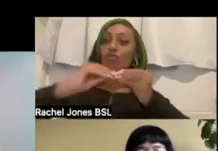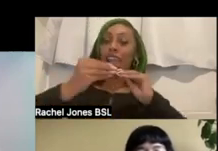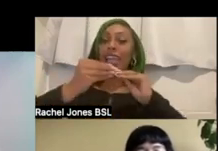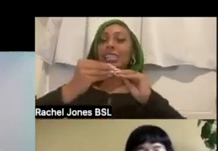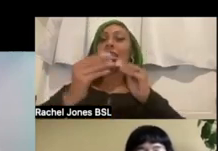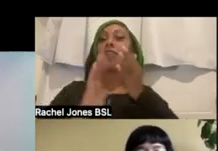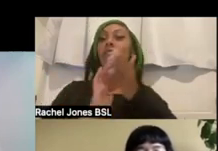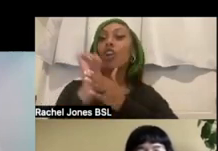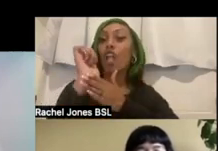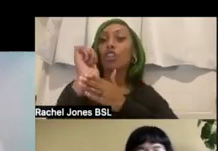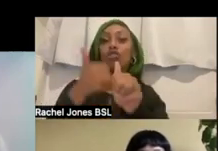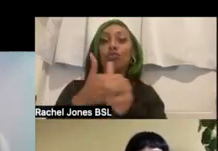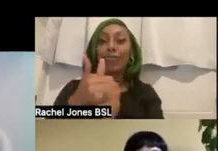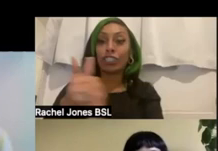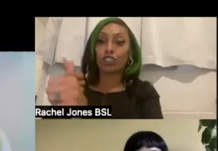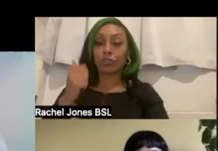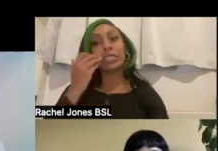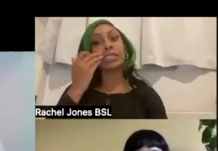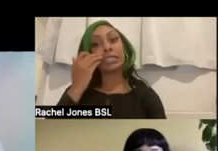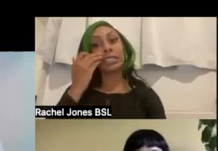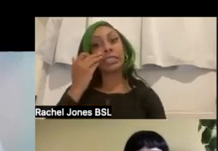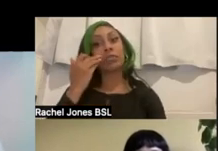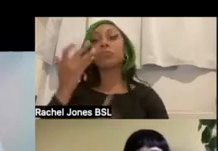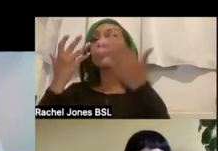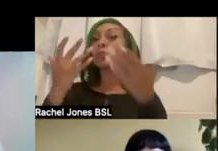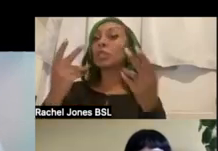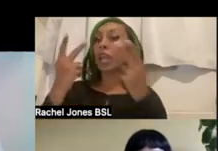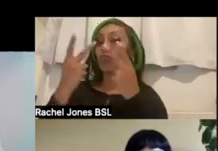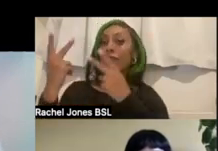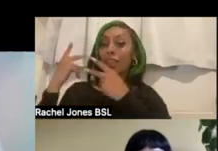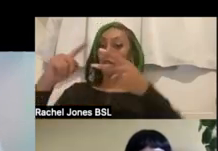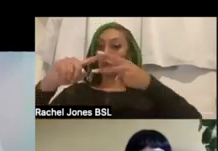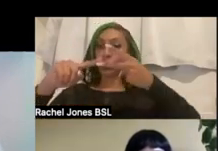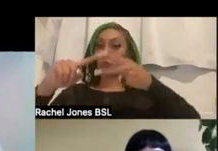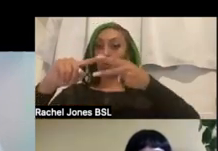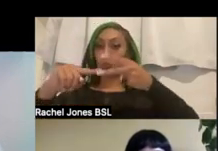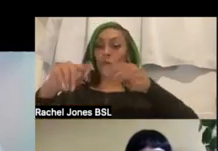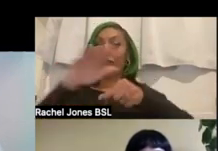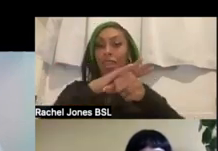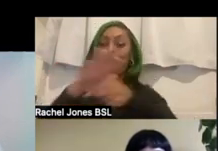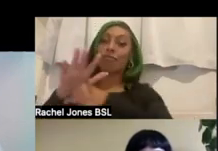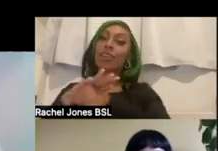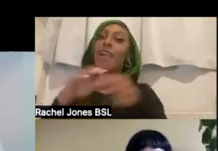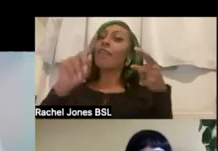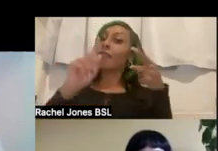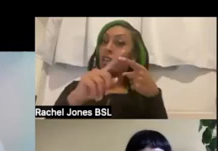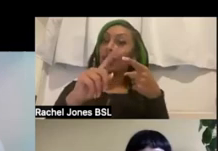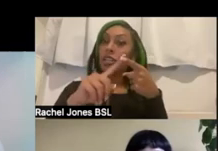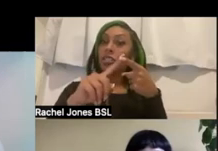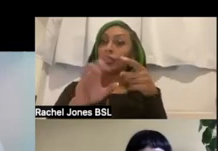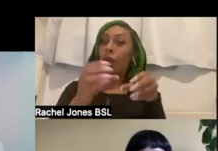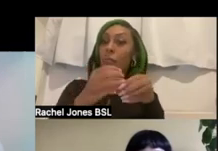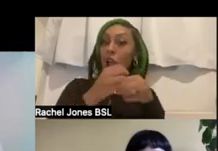to reflect on two areas. Firstly, about being marginalized both as a